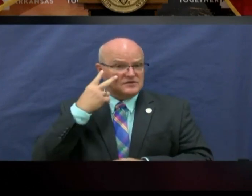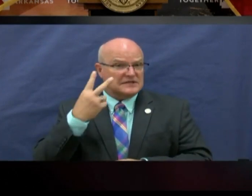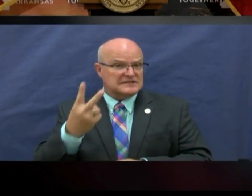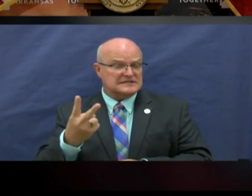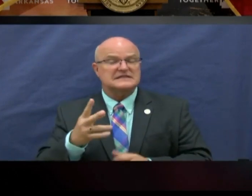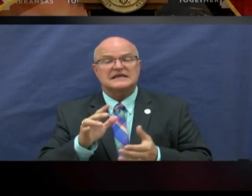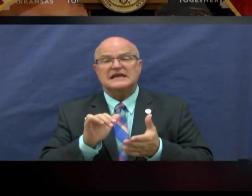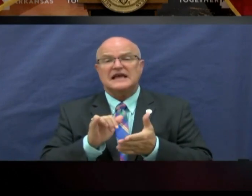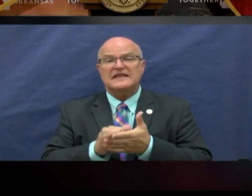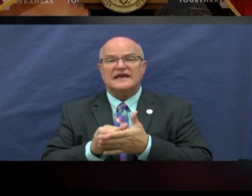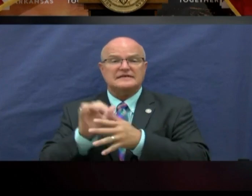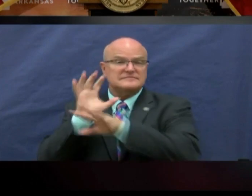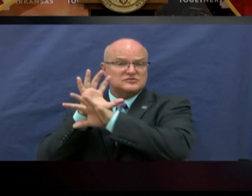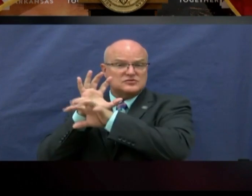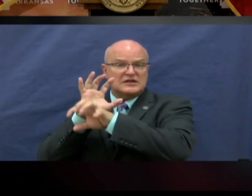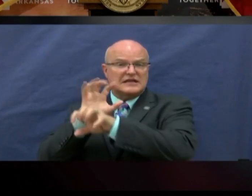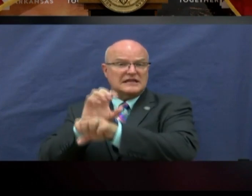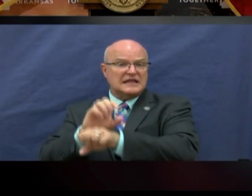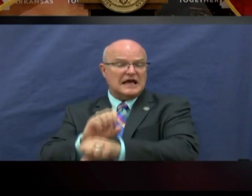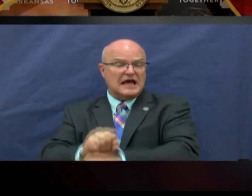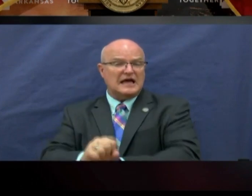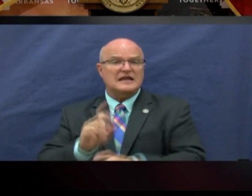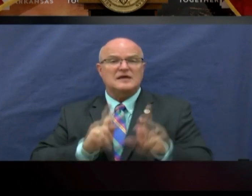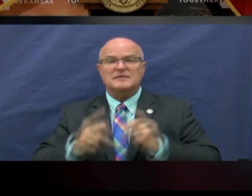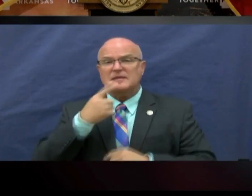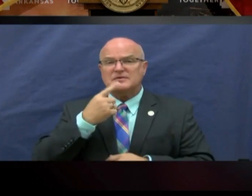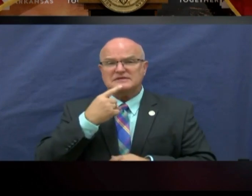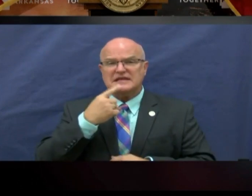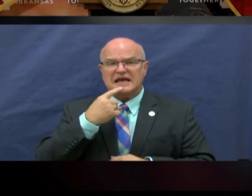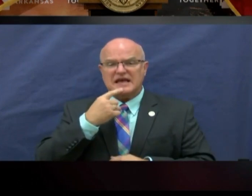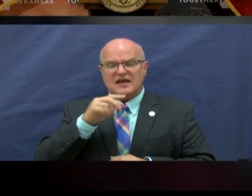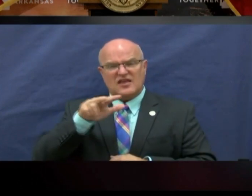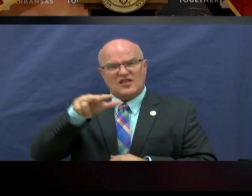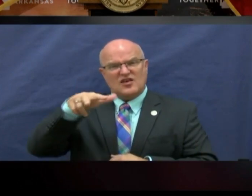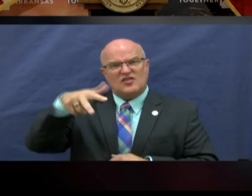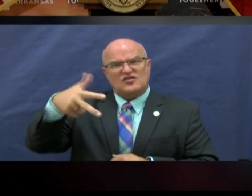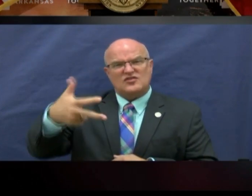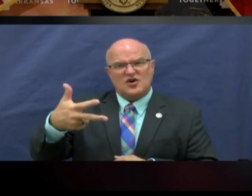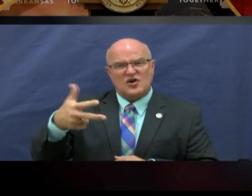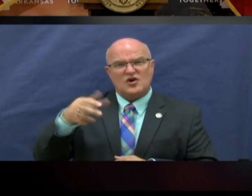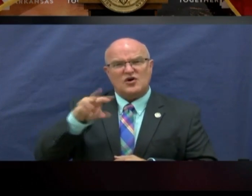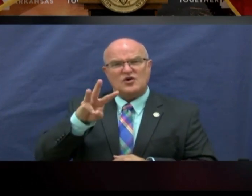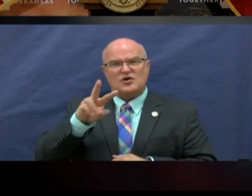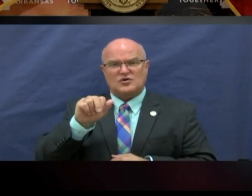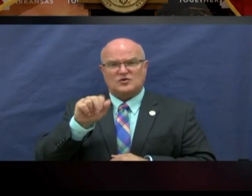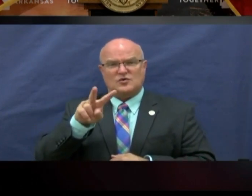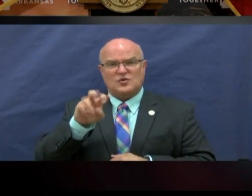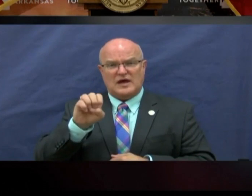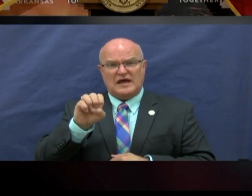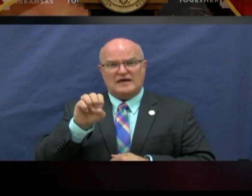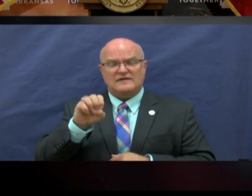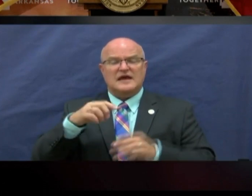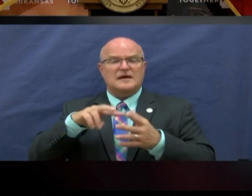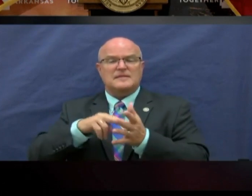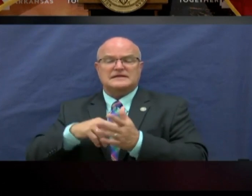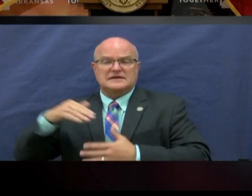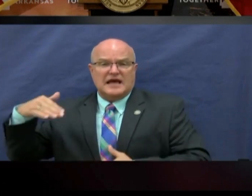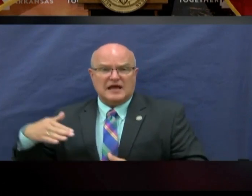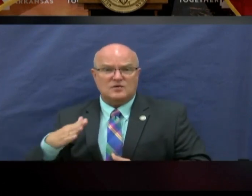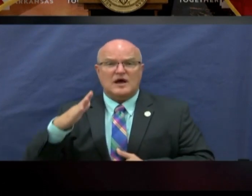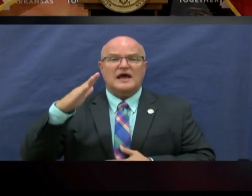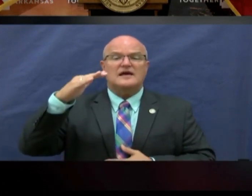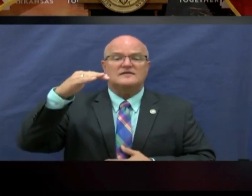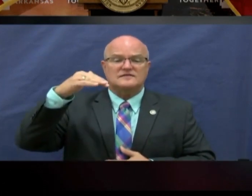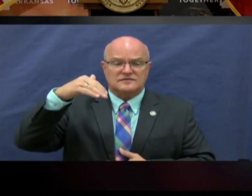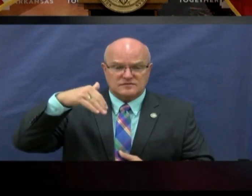that that trend line, people say we're in the third wave today, which means you had a wave, and